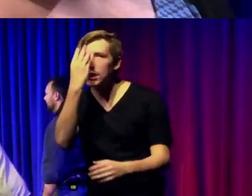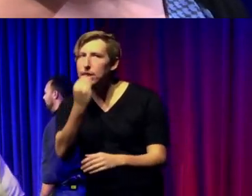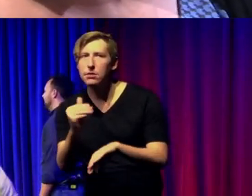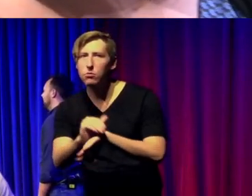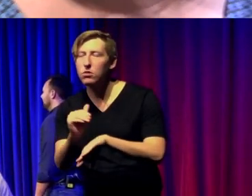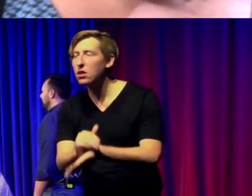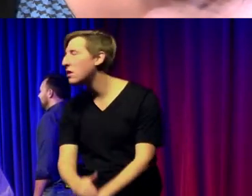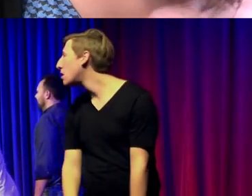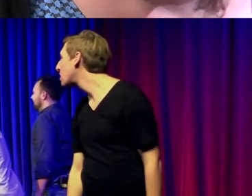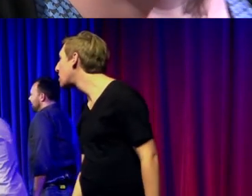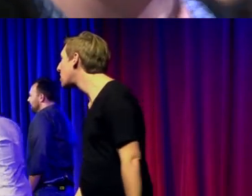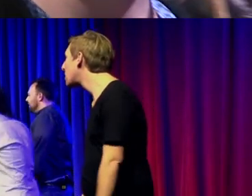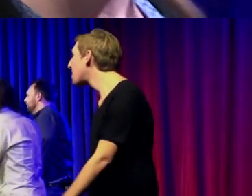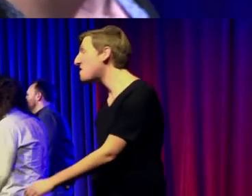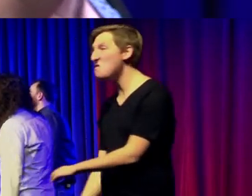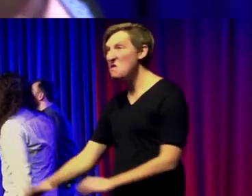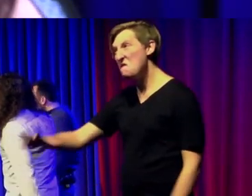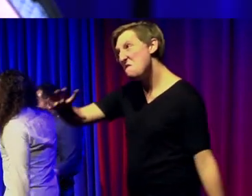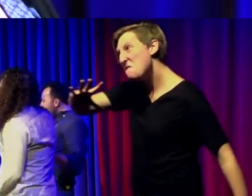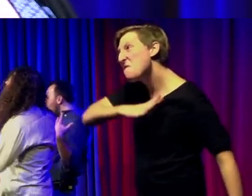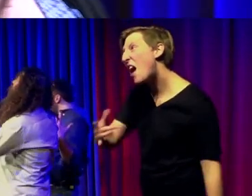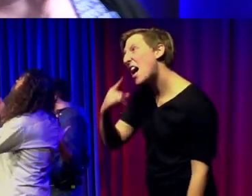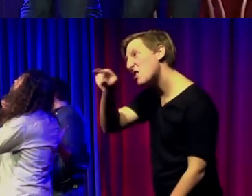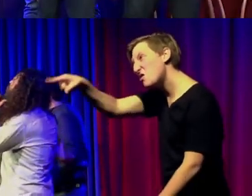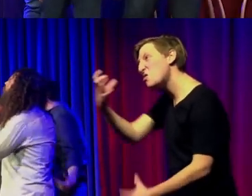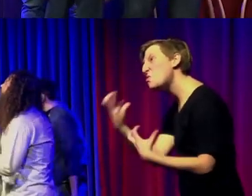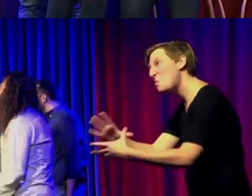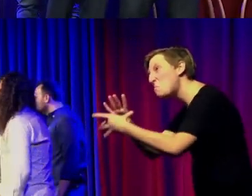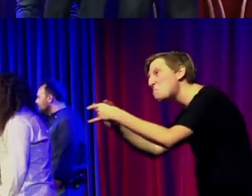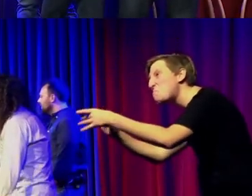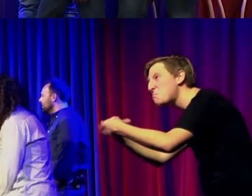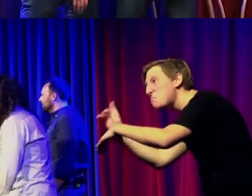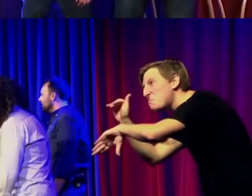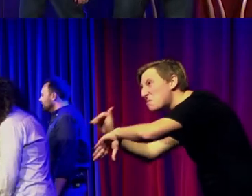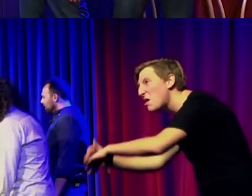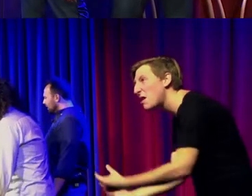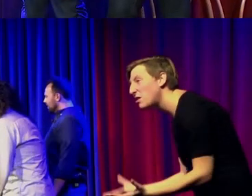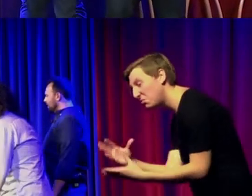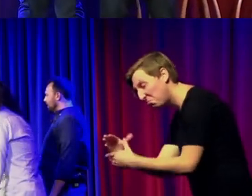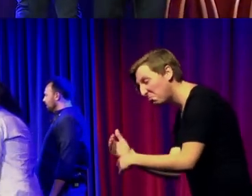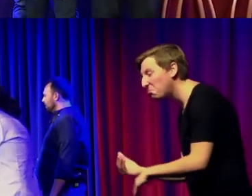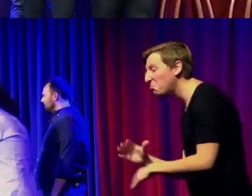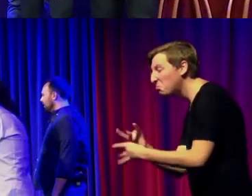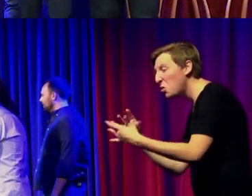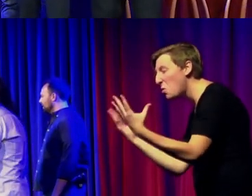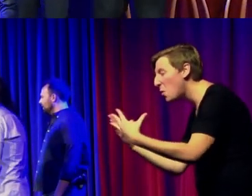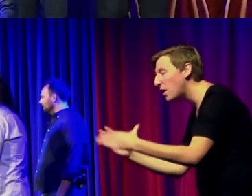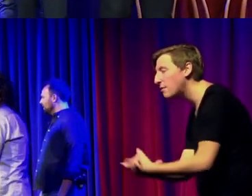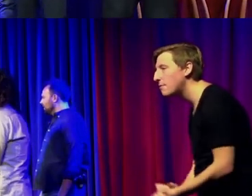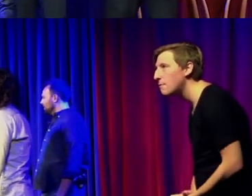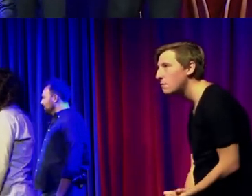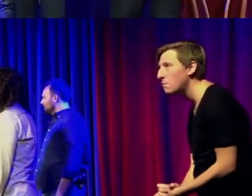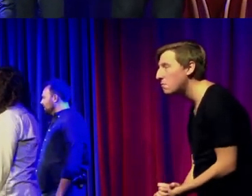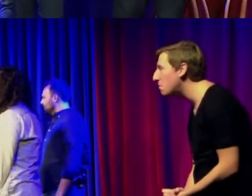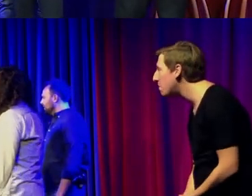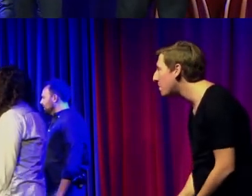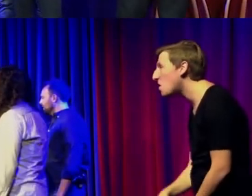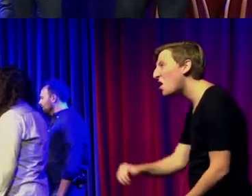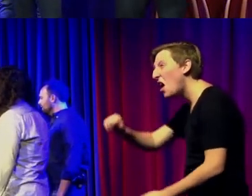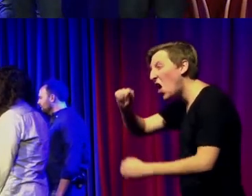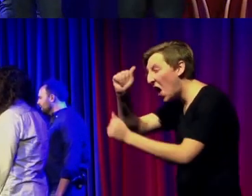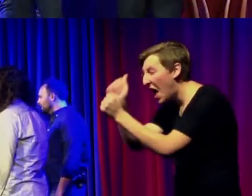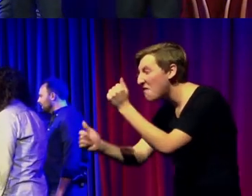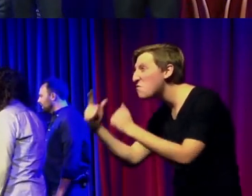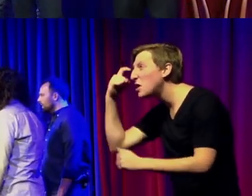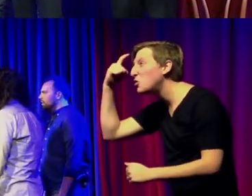Fine. Kids, you want a Goodnight Story? Yes. Yeah. Here's your Goodnight Story. All right. All the dreams that you have